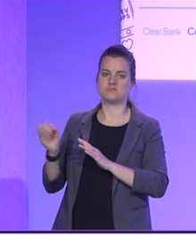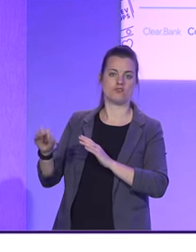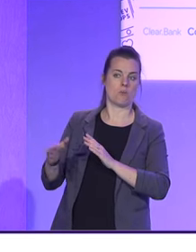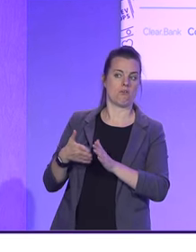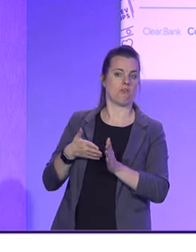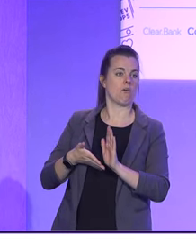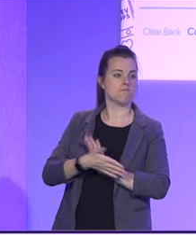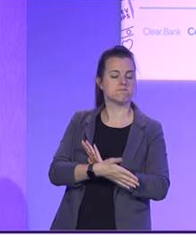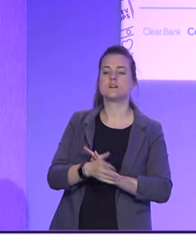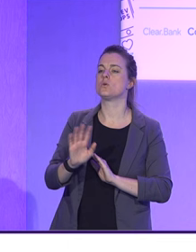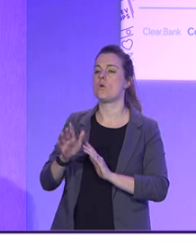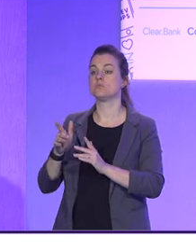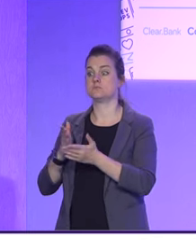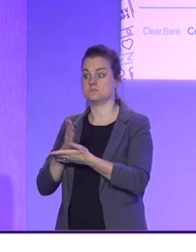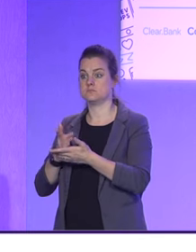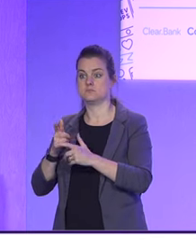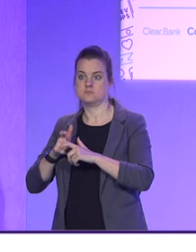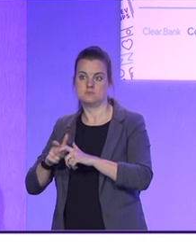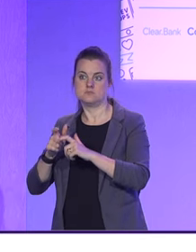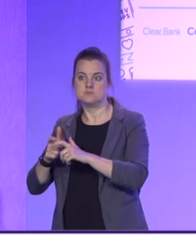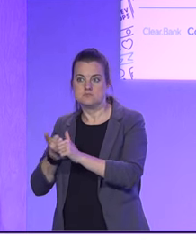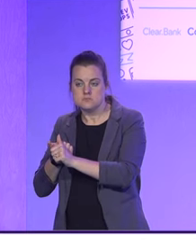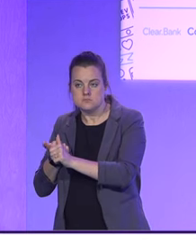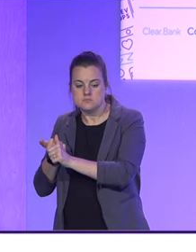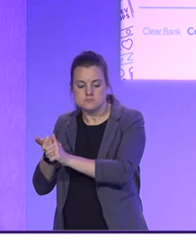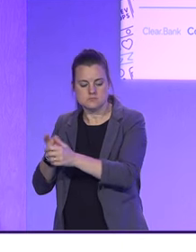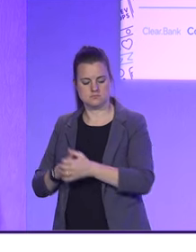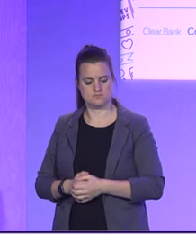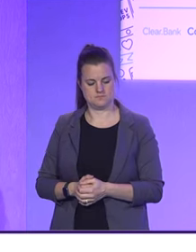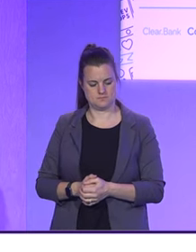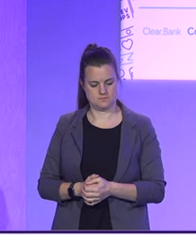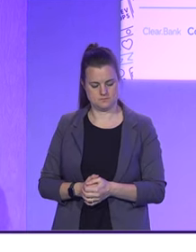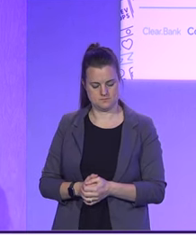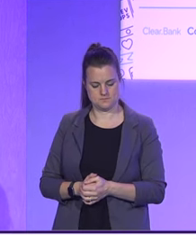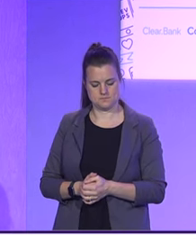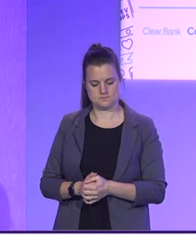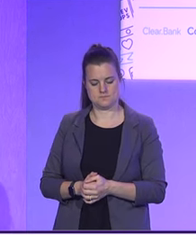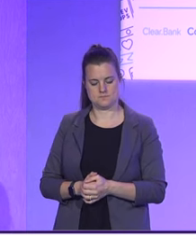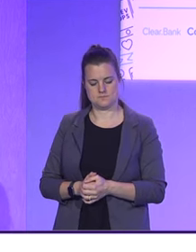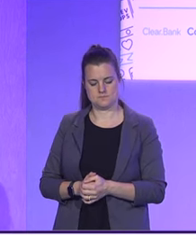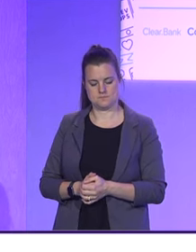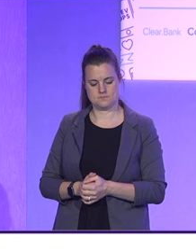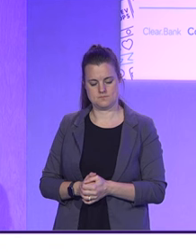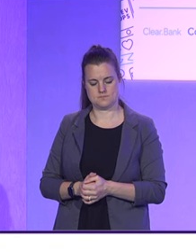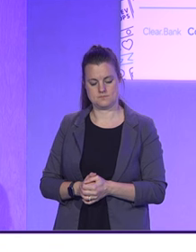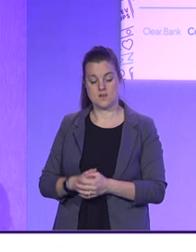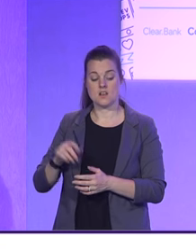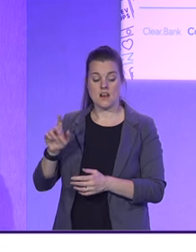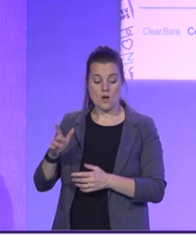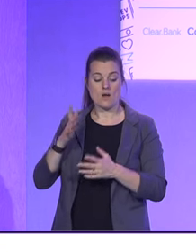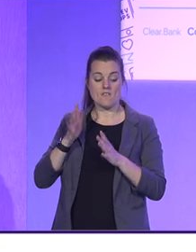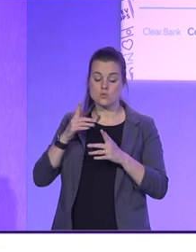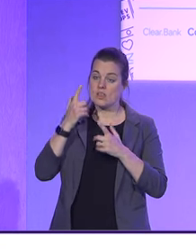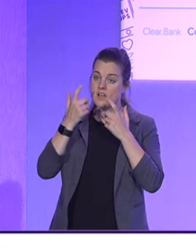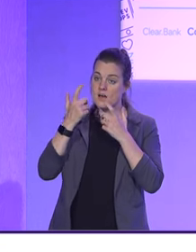like for example React, for example Spring Boot, or other things, but that has a lot of contributors, will help